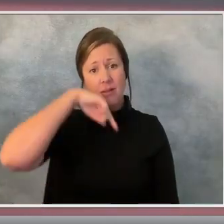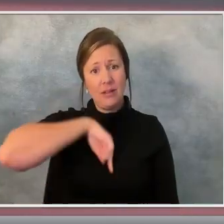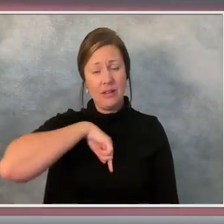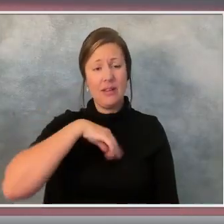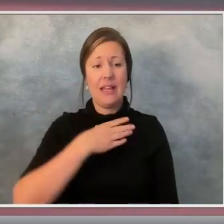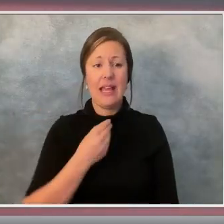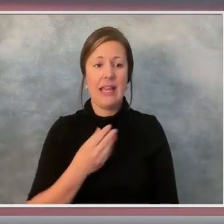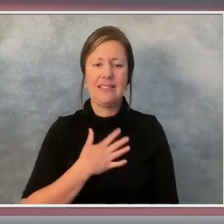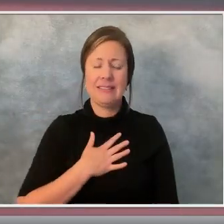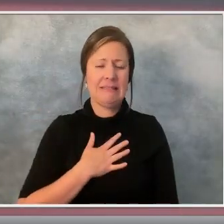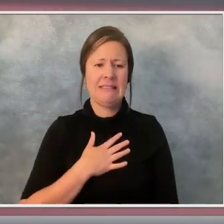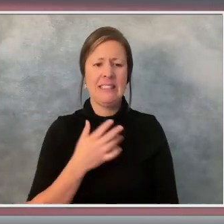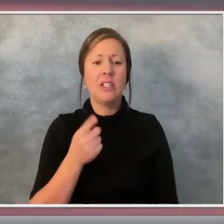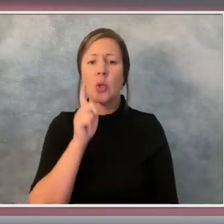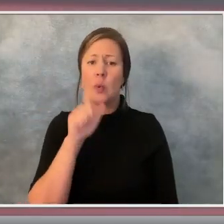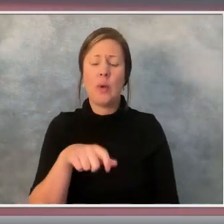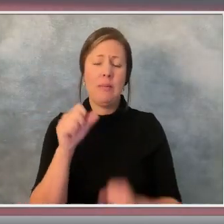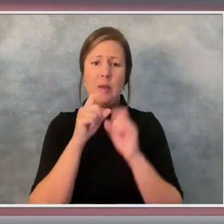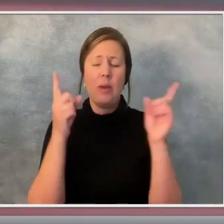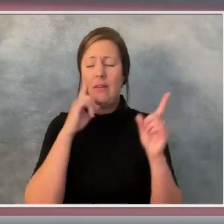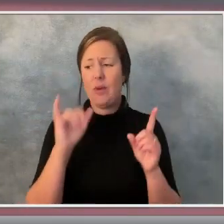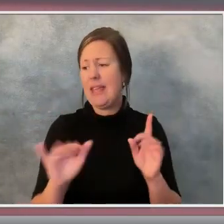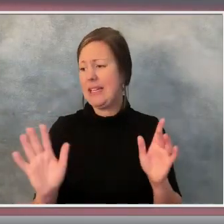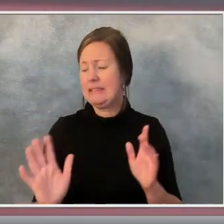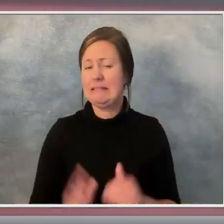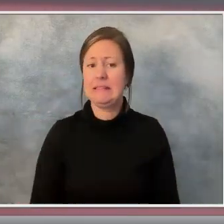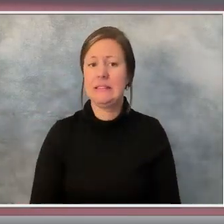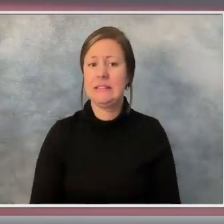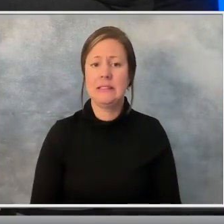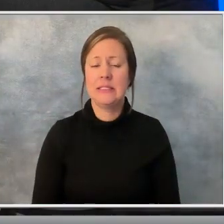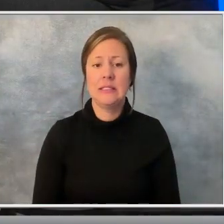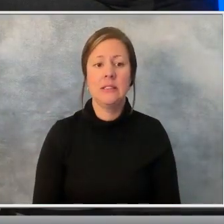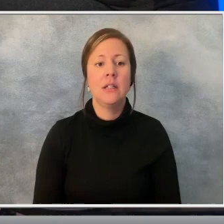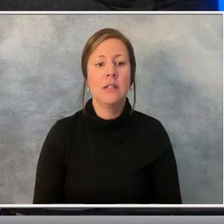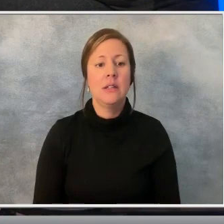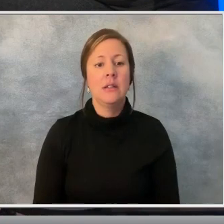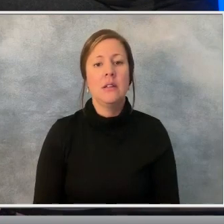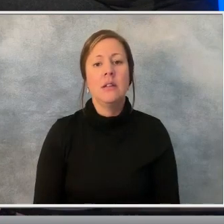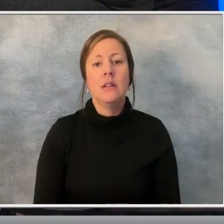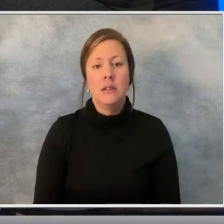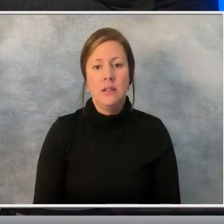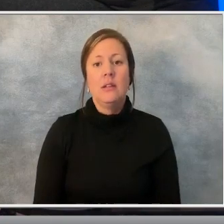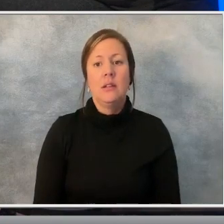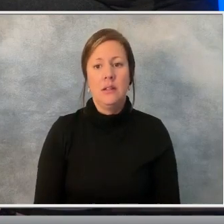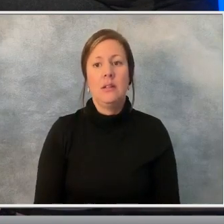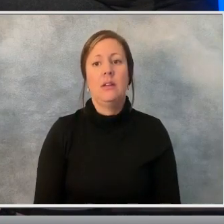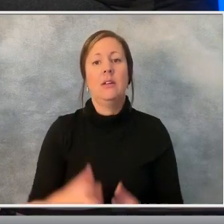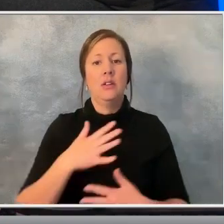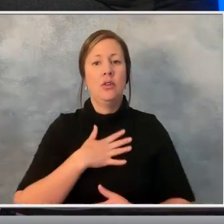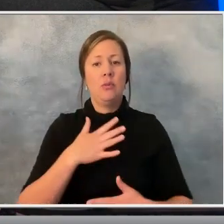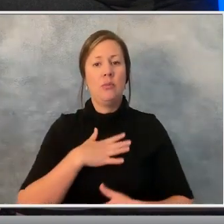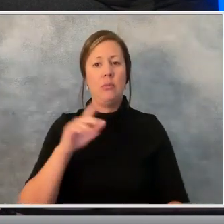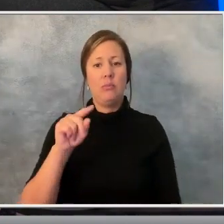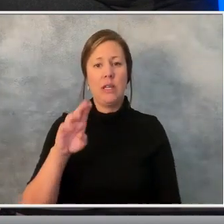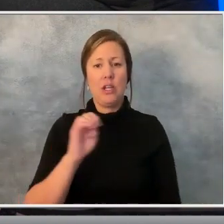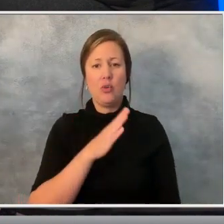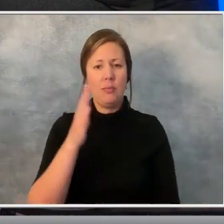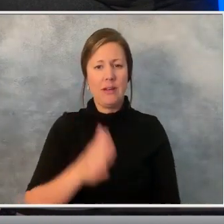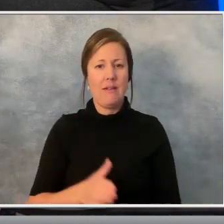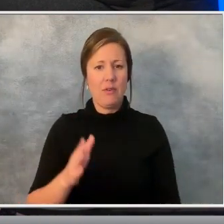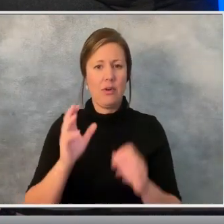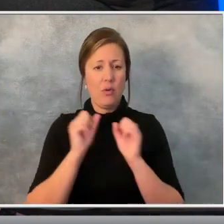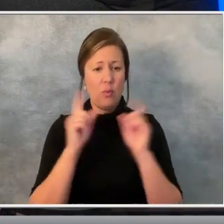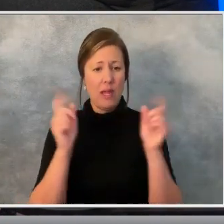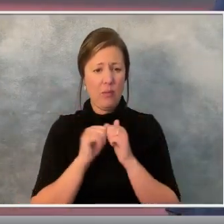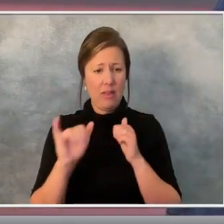know, you don't need to be awake for all that. Right. It's kind of, yeah. it's So kinda breathing tube, unpleasant. you never have a patient awake with a breathing tube. Well,